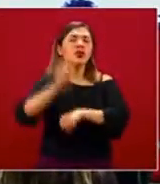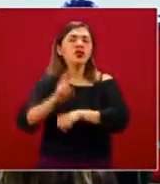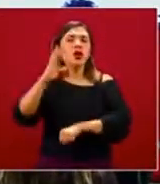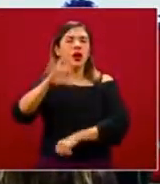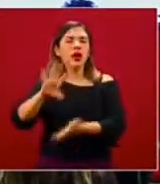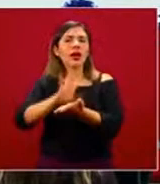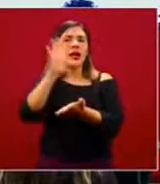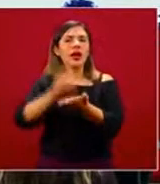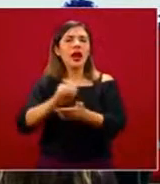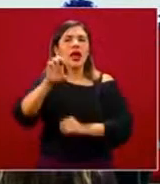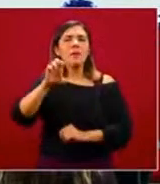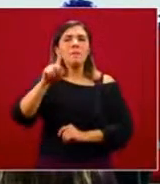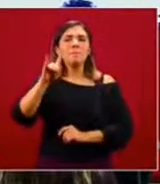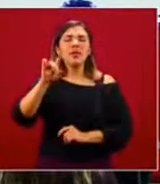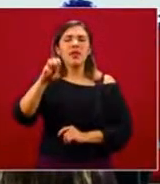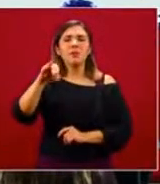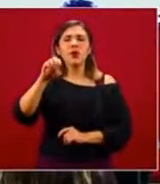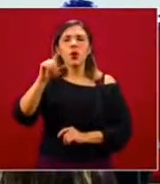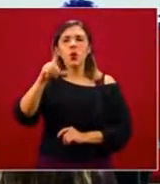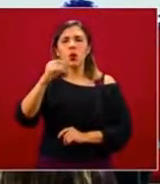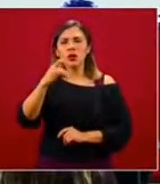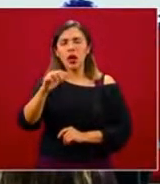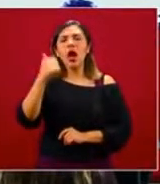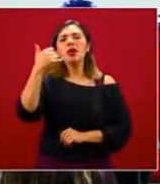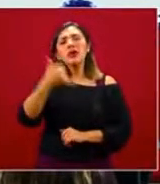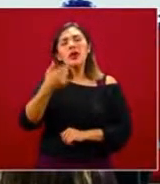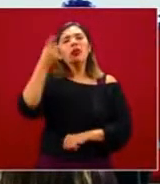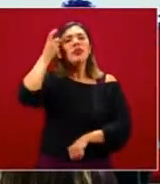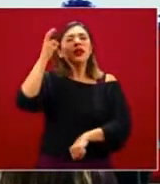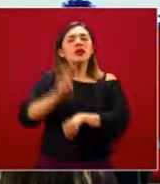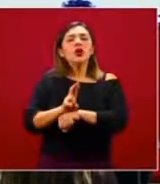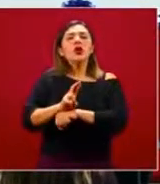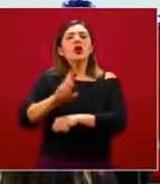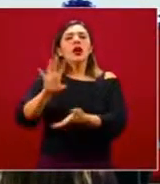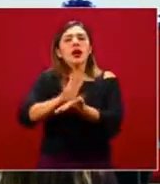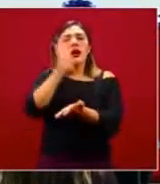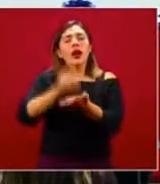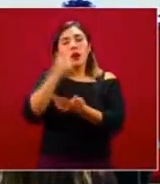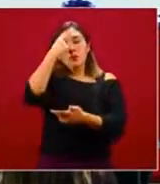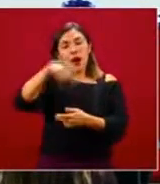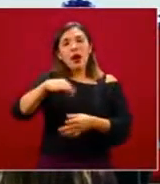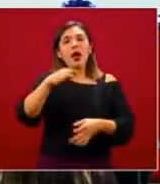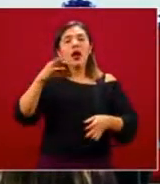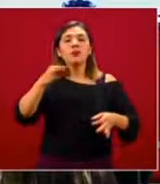So these are some of the actions that we are coordinating together with